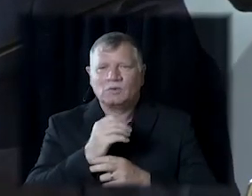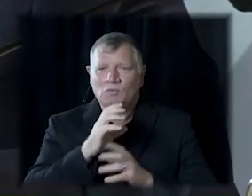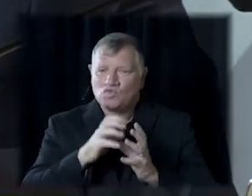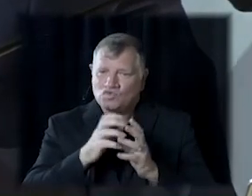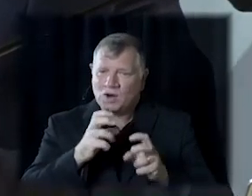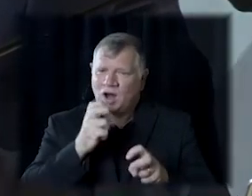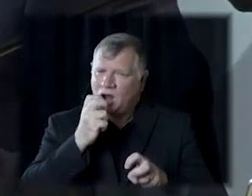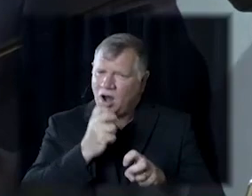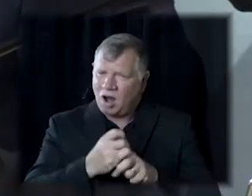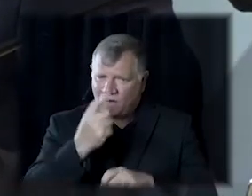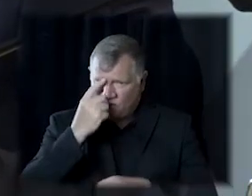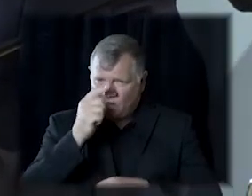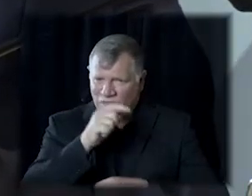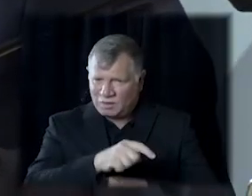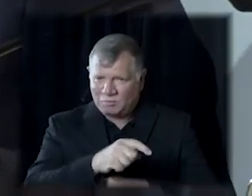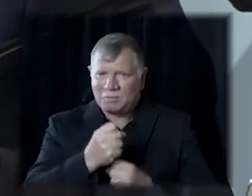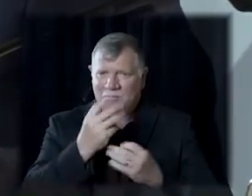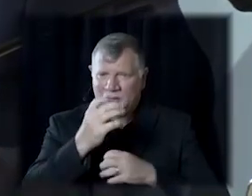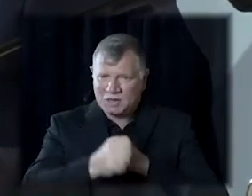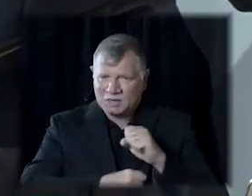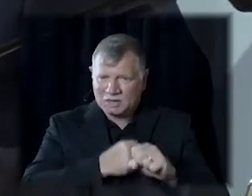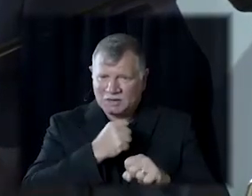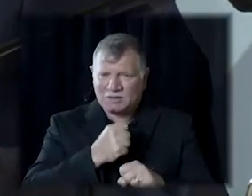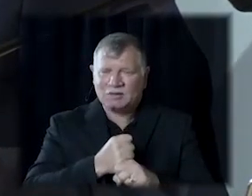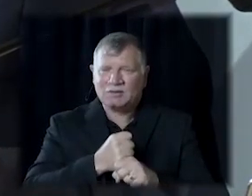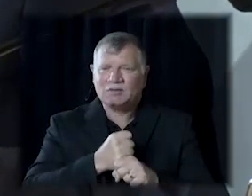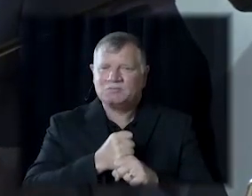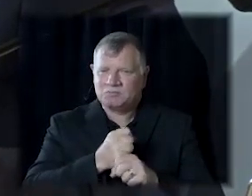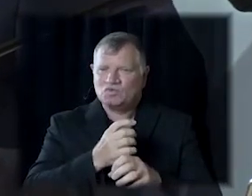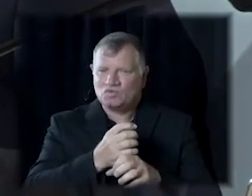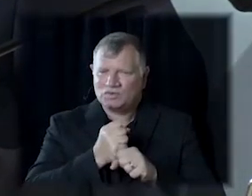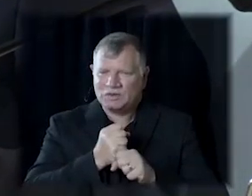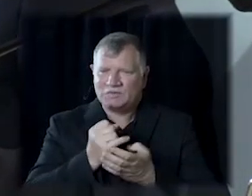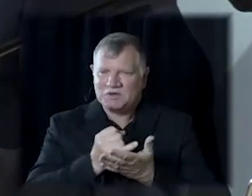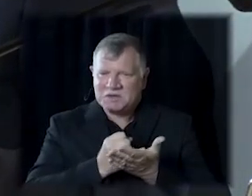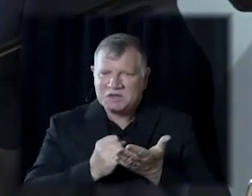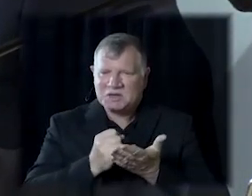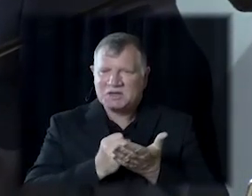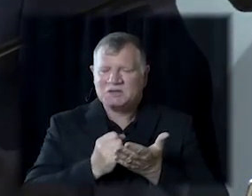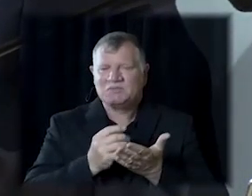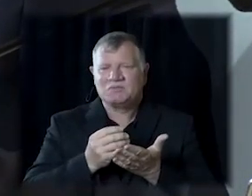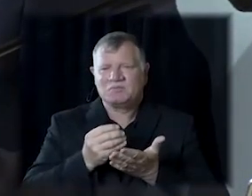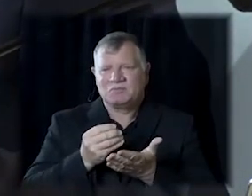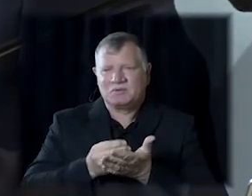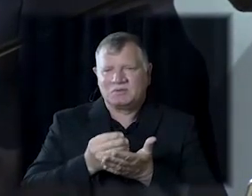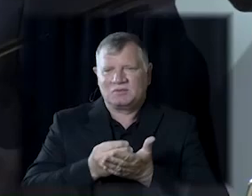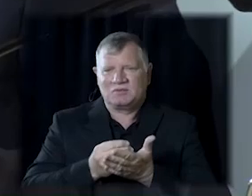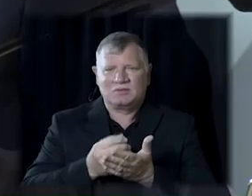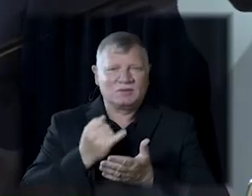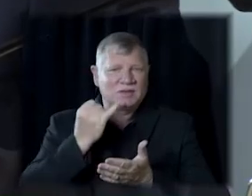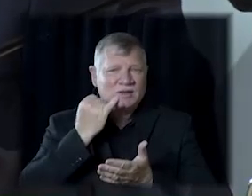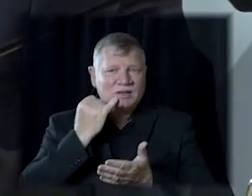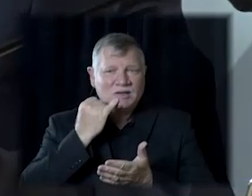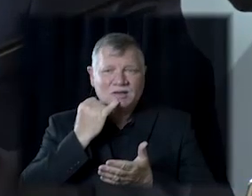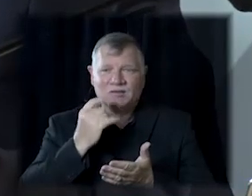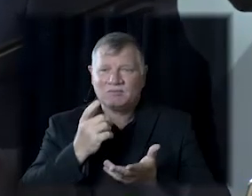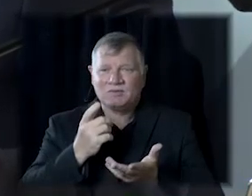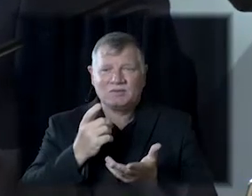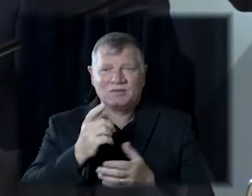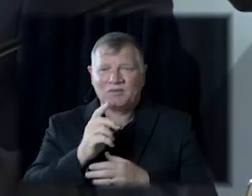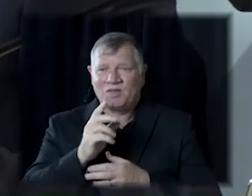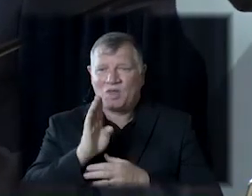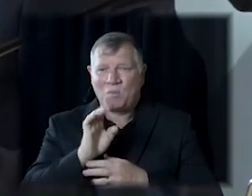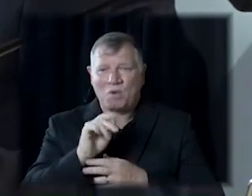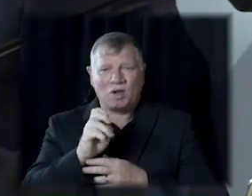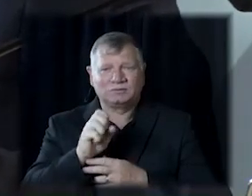hardship if after years ago having received the interest and principal, even if the bonds were found to be